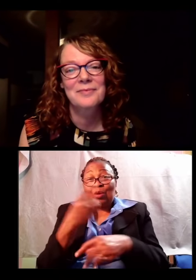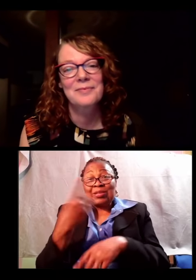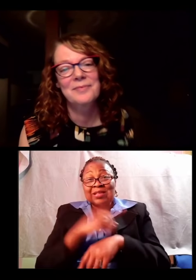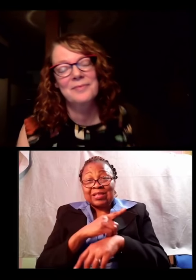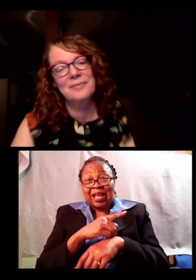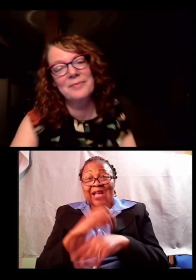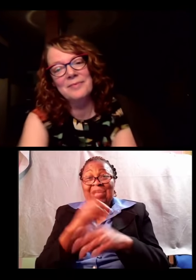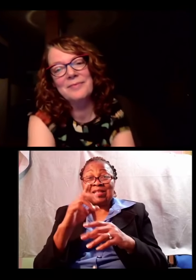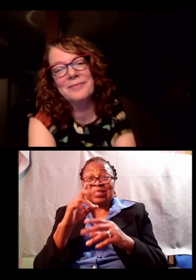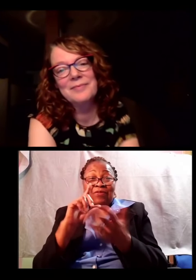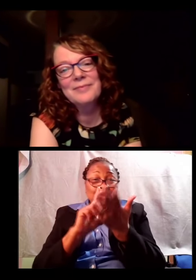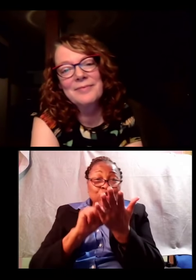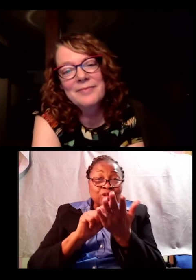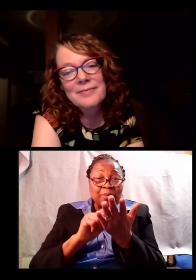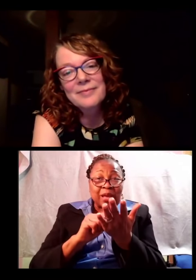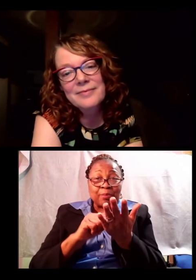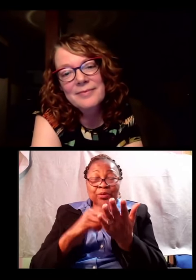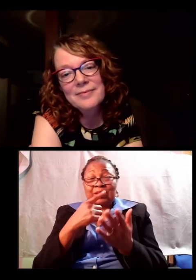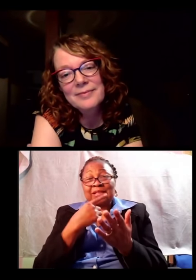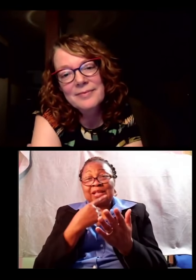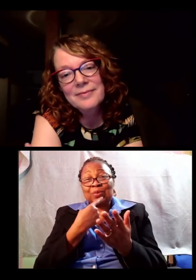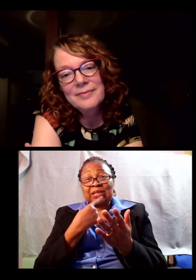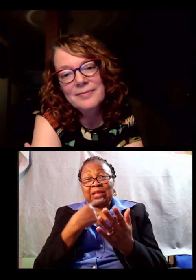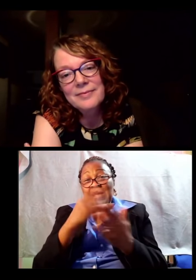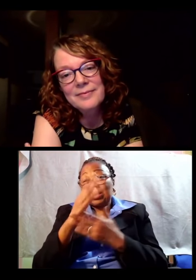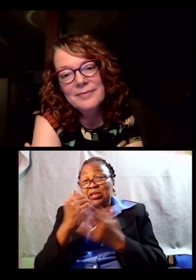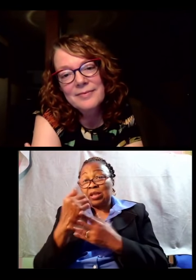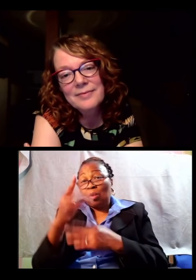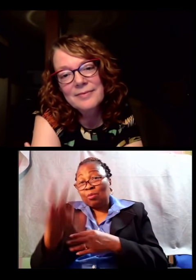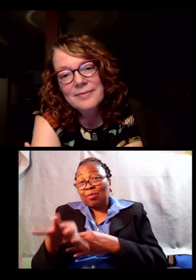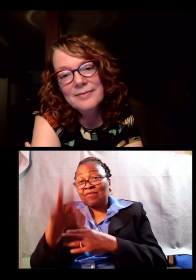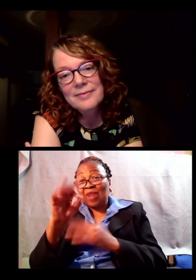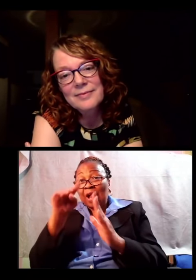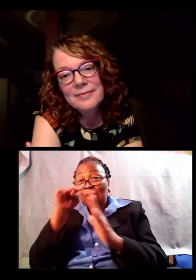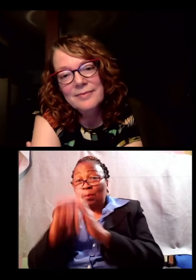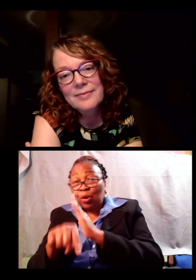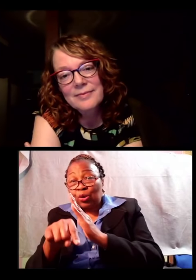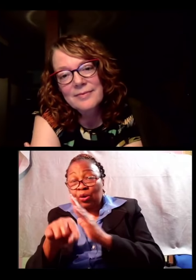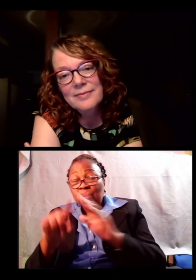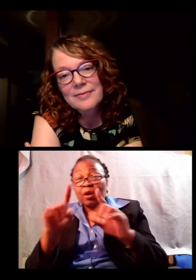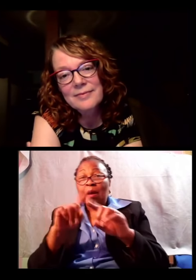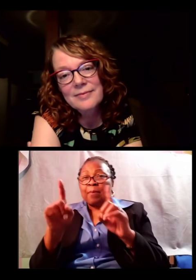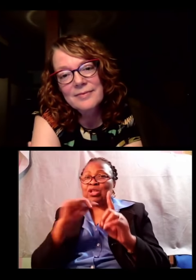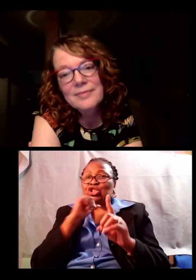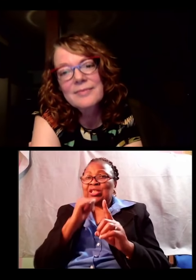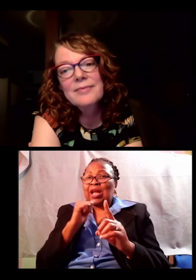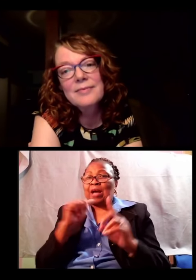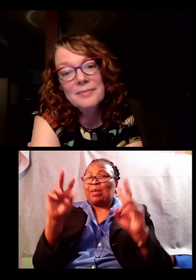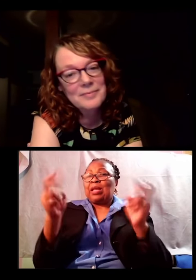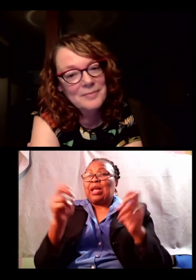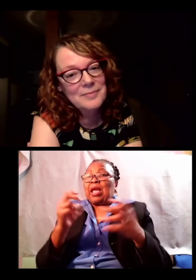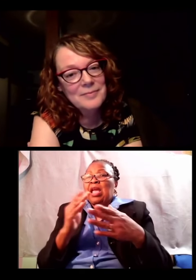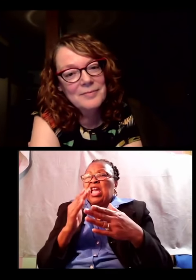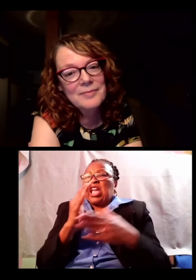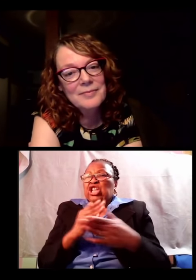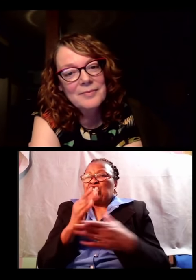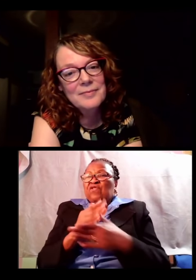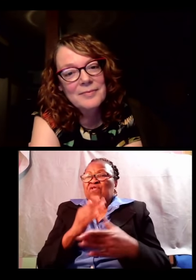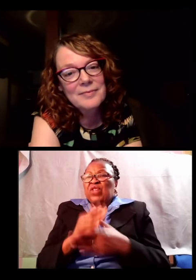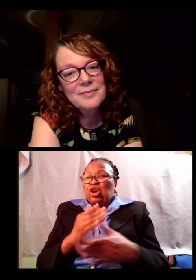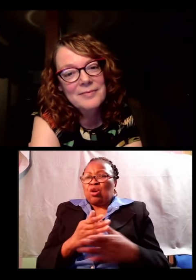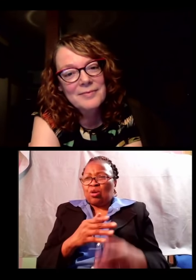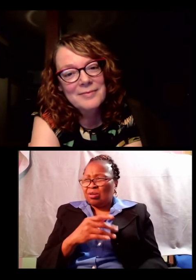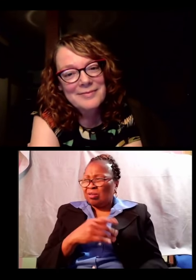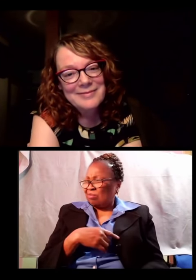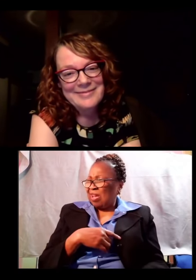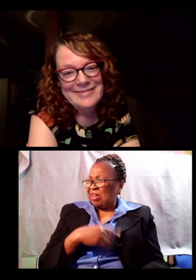say things like somebody would be found murdered, and they would say, but she had not been interfered with. And I would say, what are